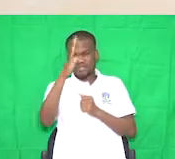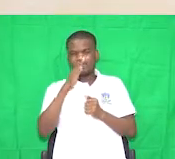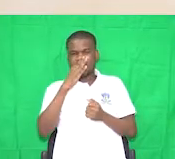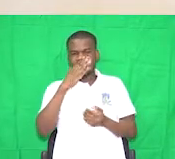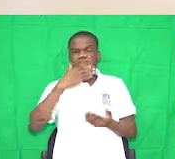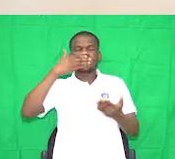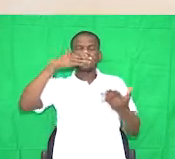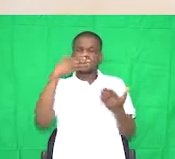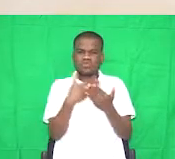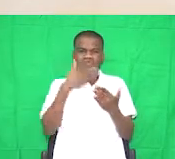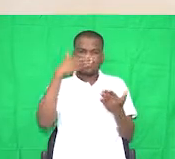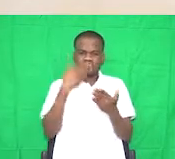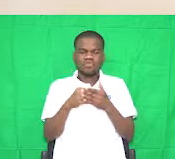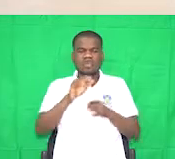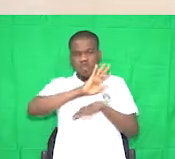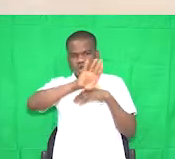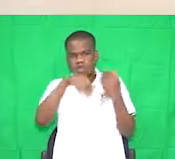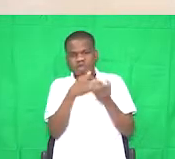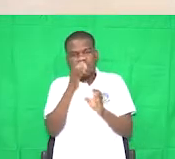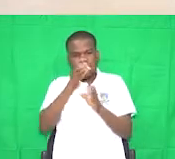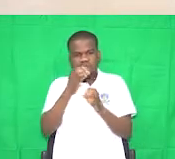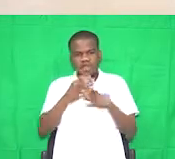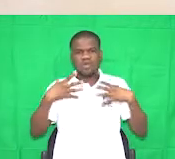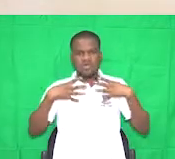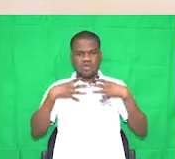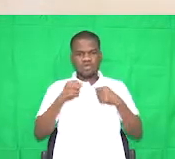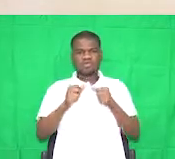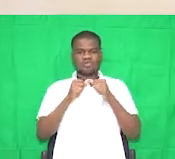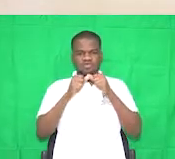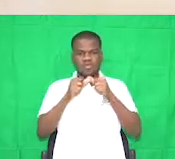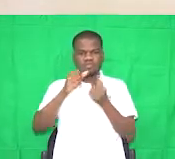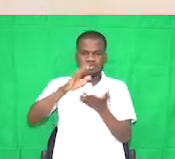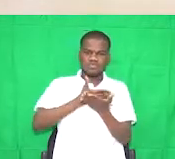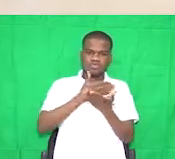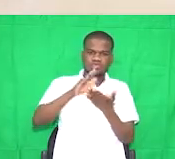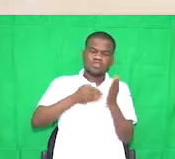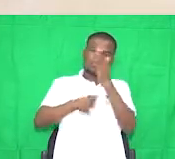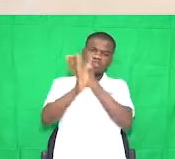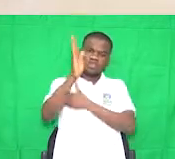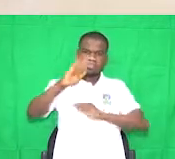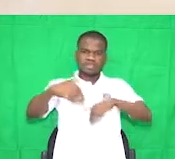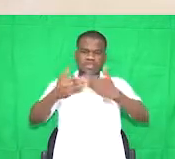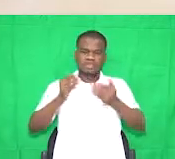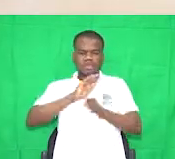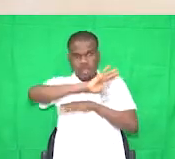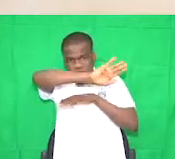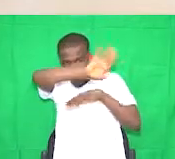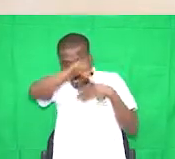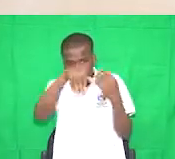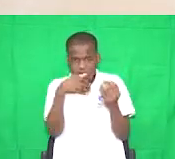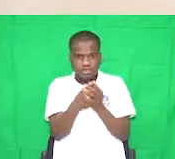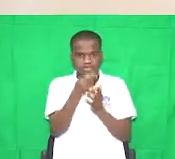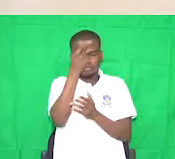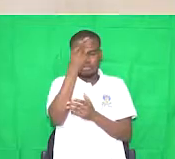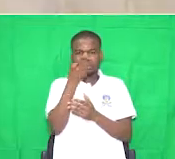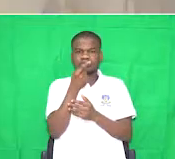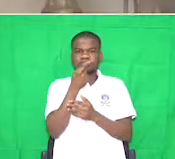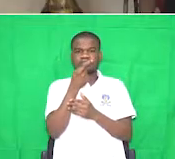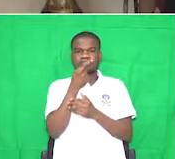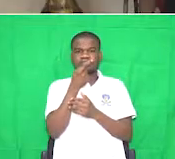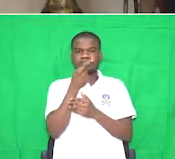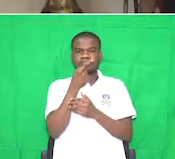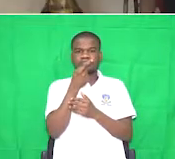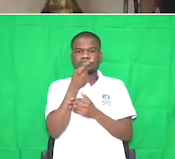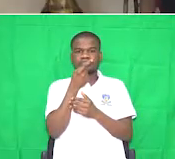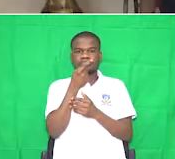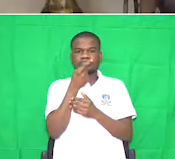and listen to the appreciations. We will continue with our song, God Gave Each of Us Parents. For